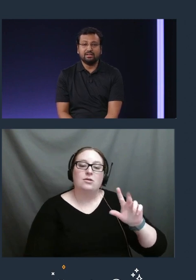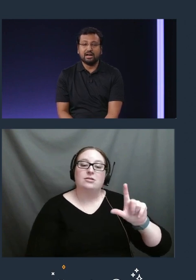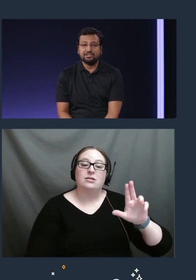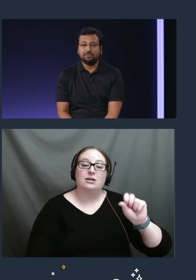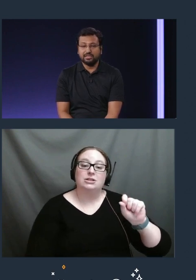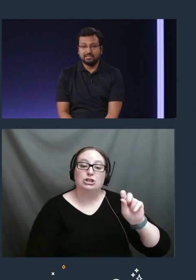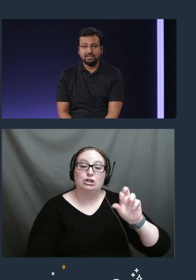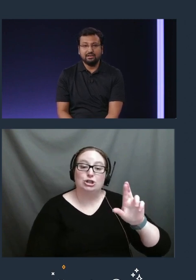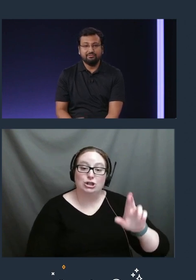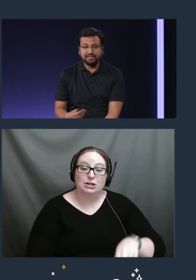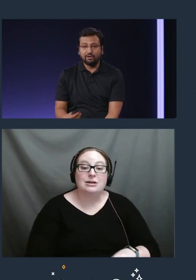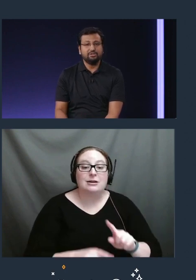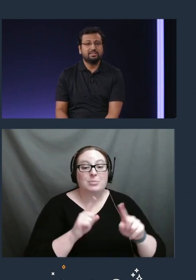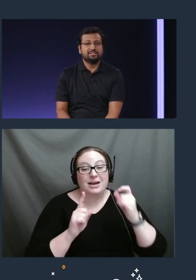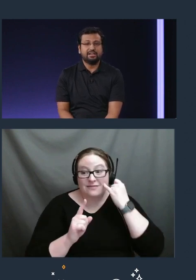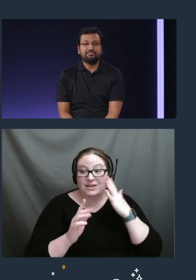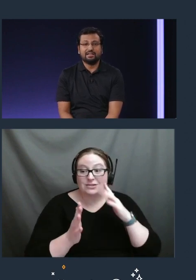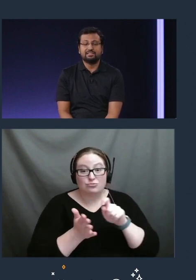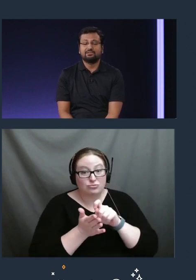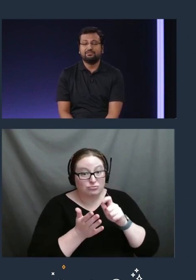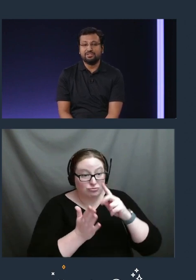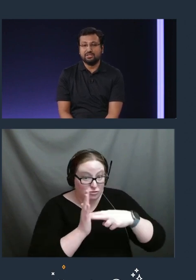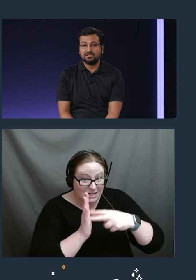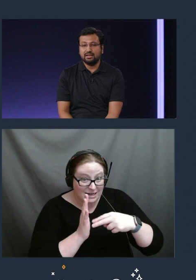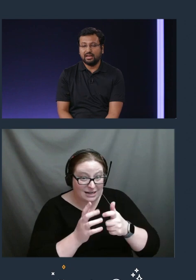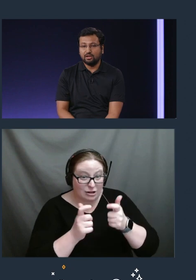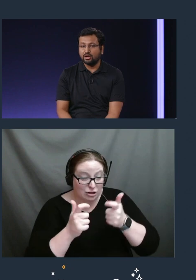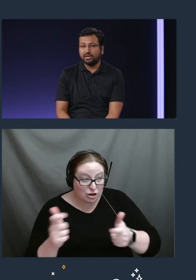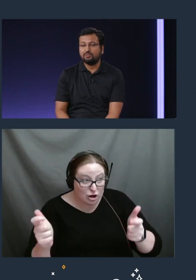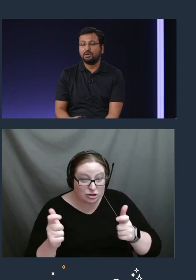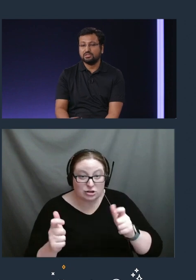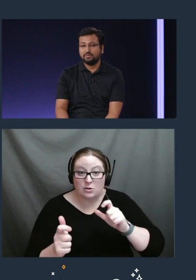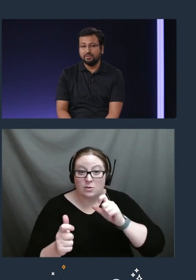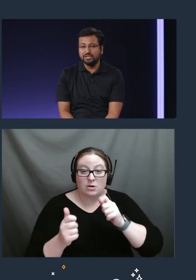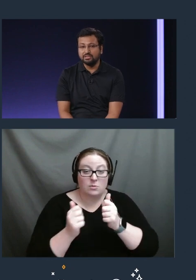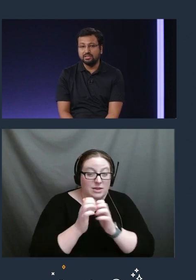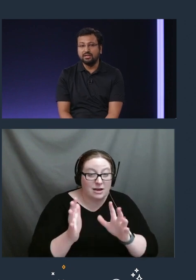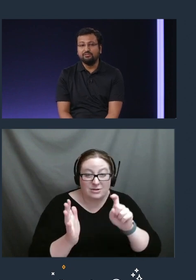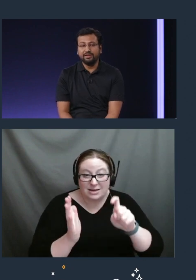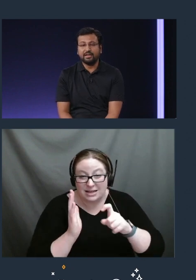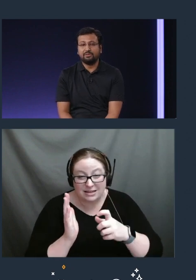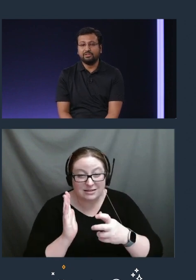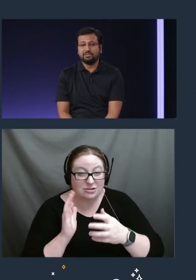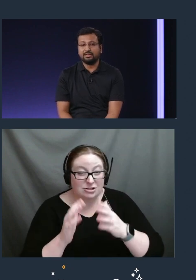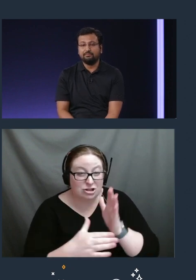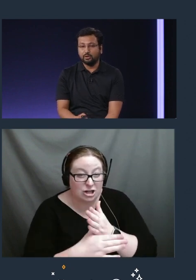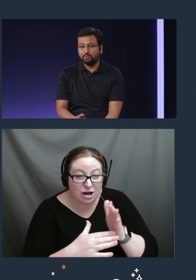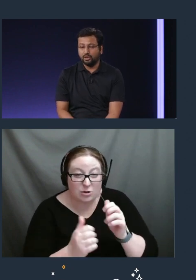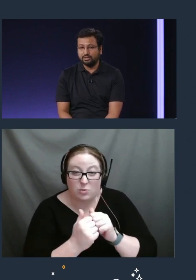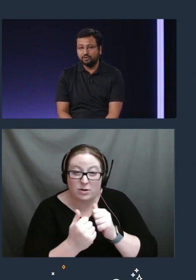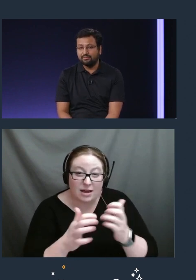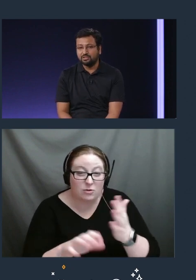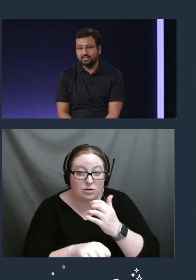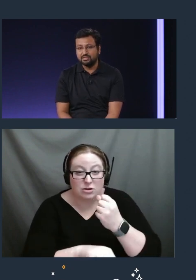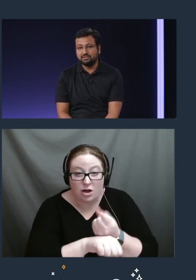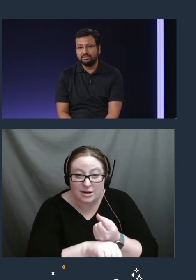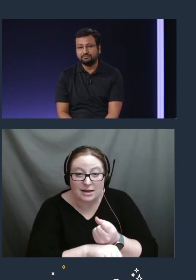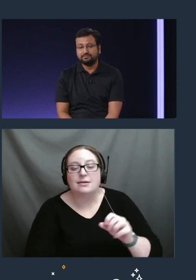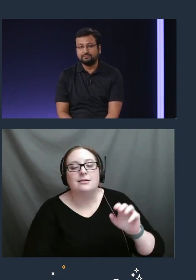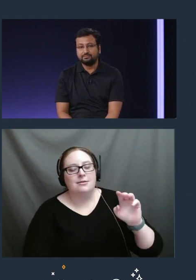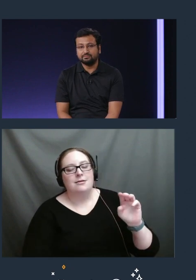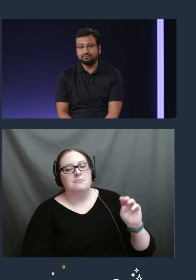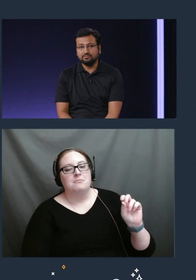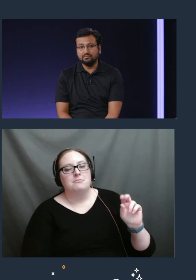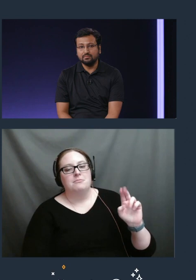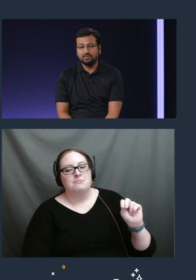read large objects without using shared file system features like locking or POSIX permissions, we recommend using Mount Point for Amazon S3.